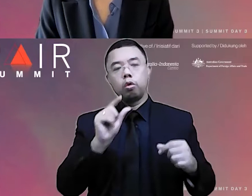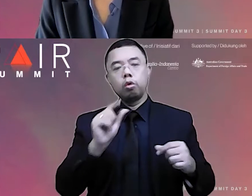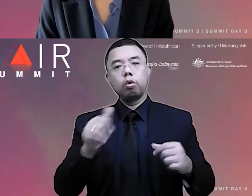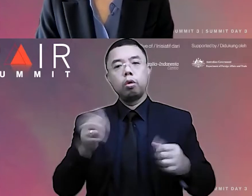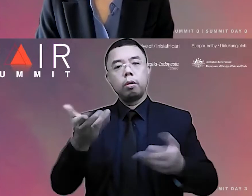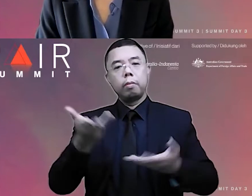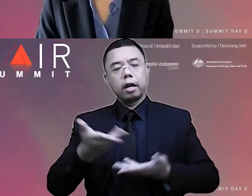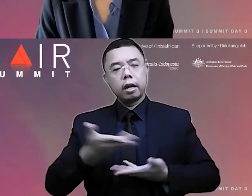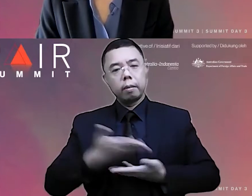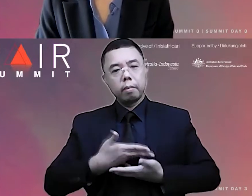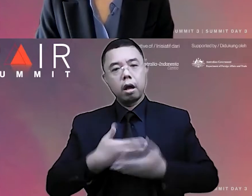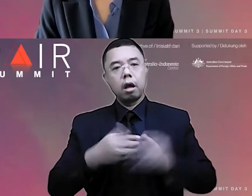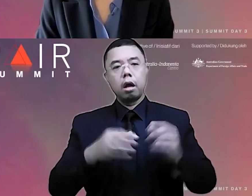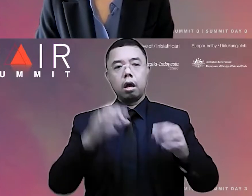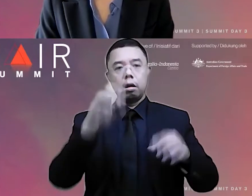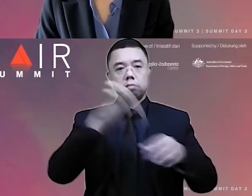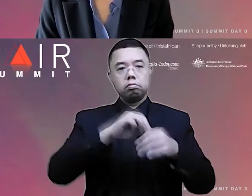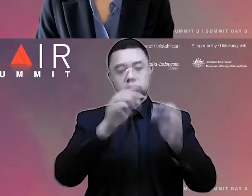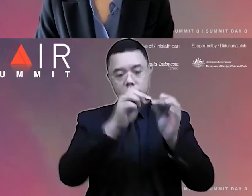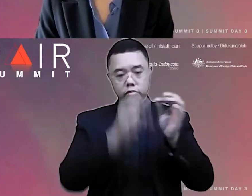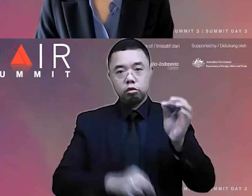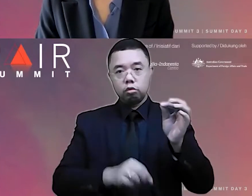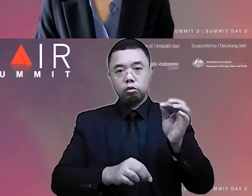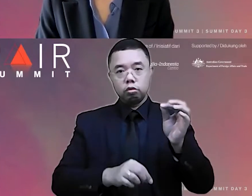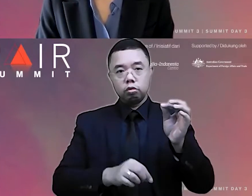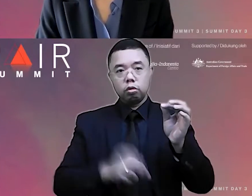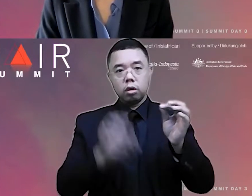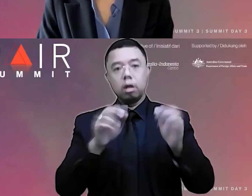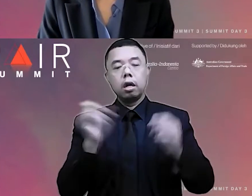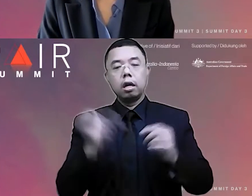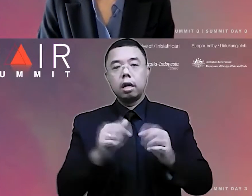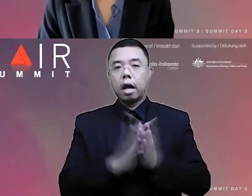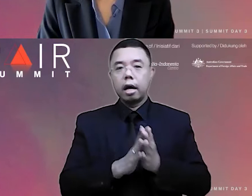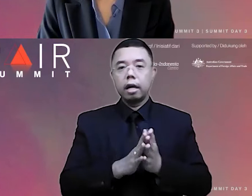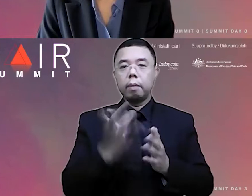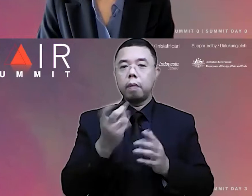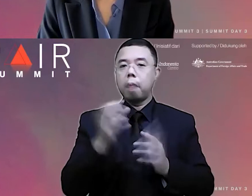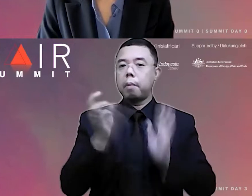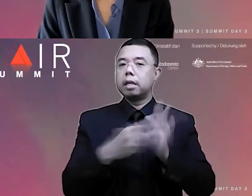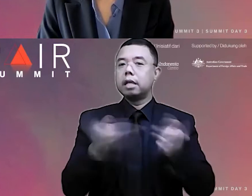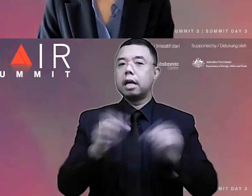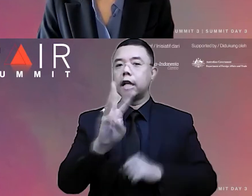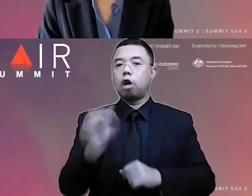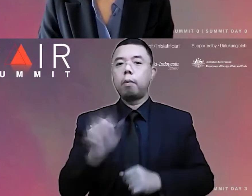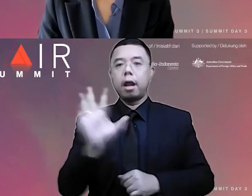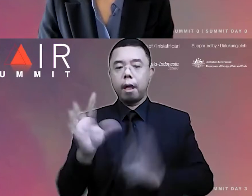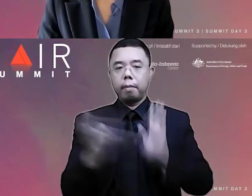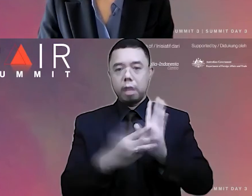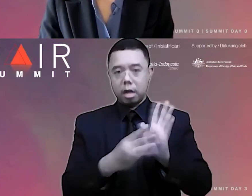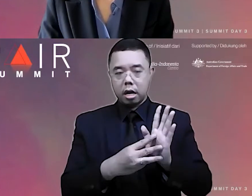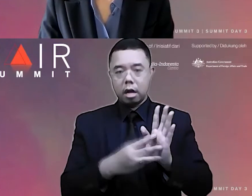in 2019 and become 3.5 billion. It's about 18% decrease